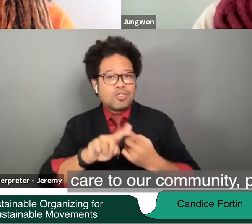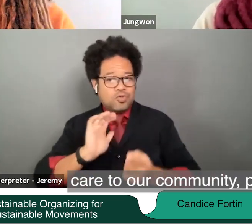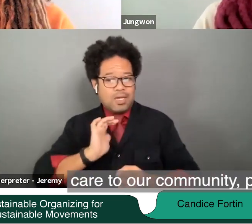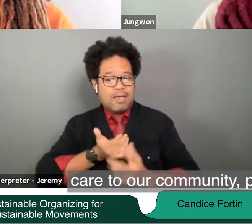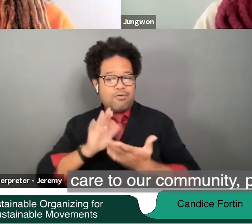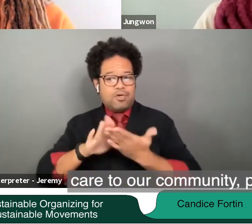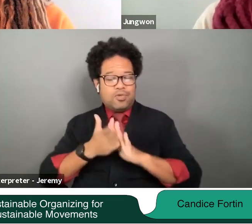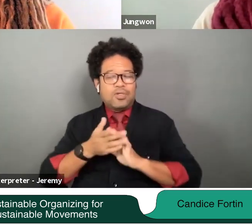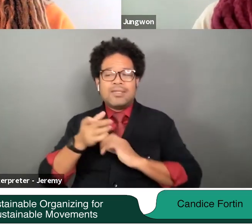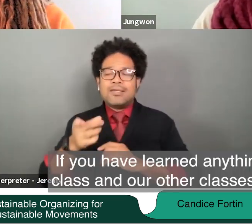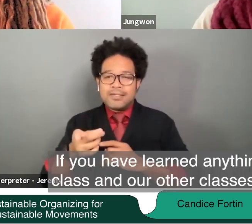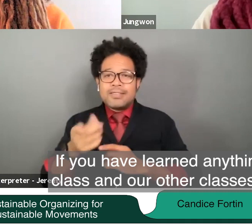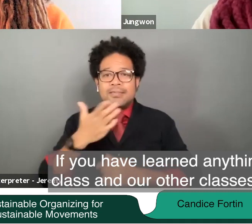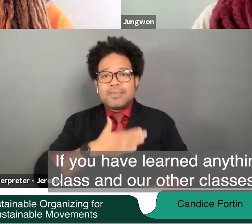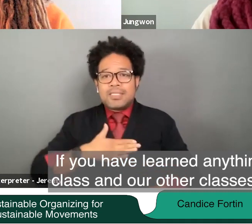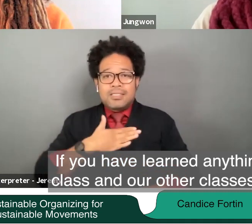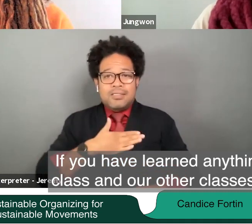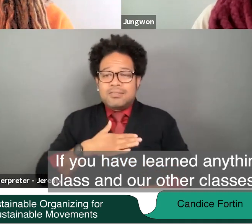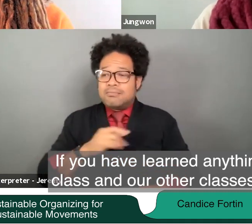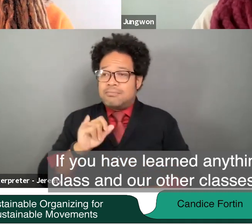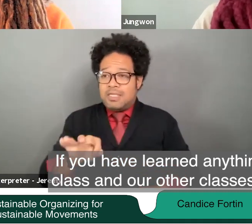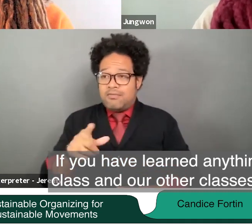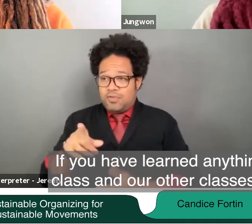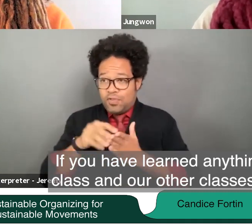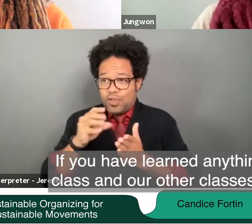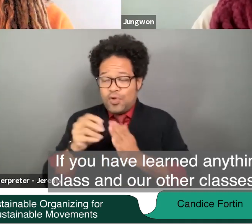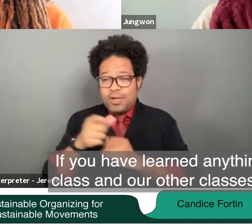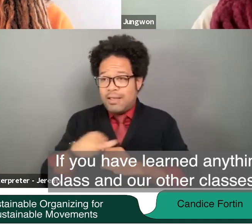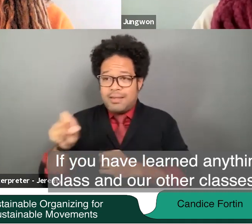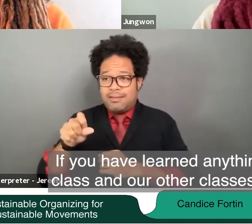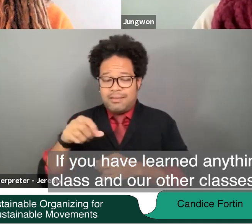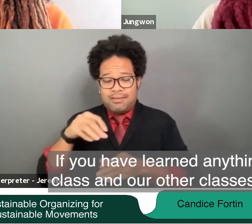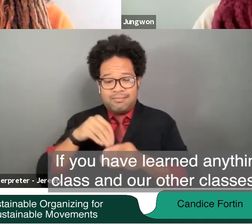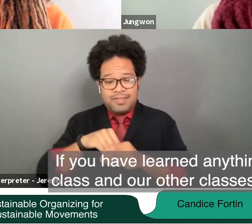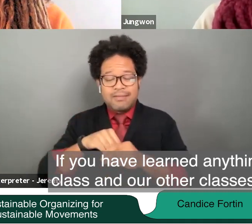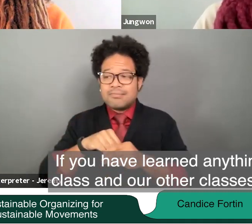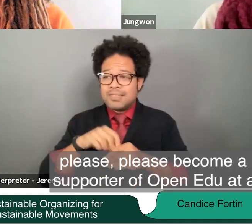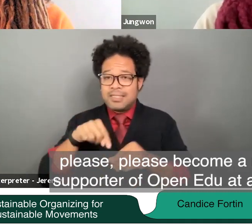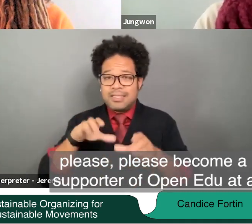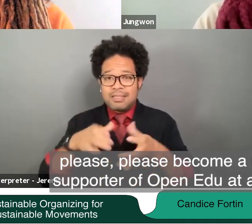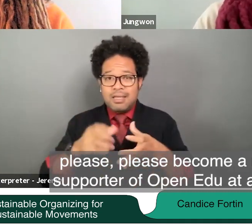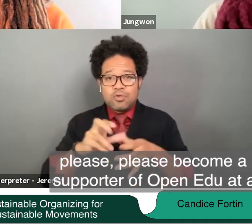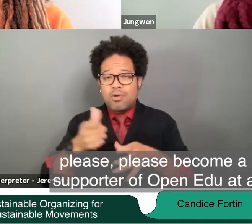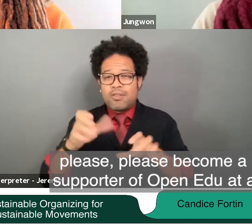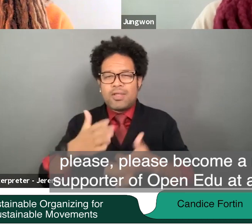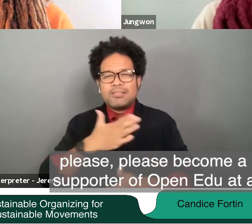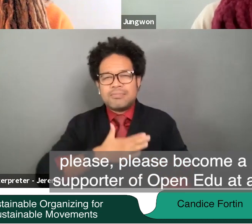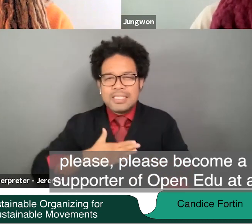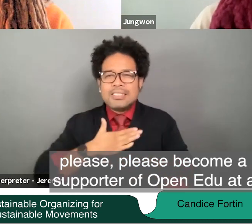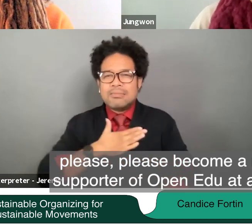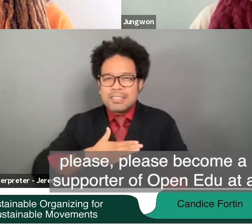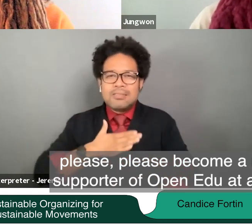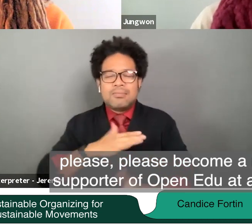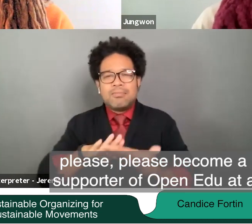community. Please, if you have learned anything in this class and our other classes, please become